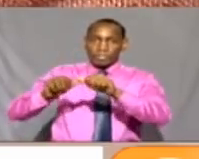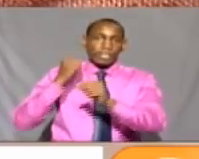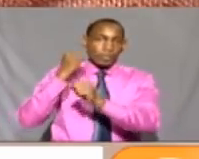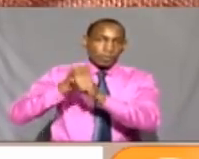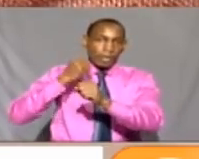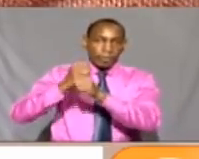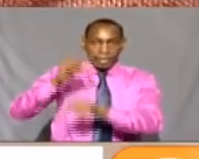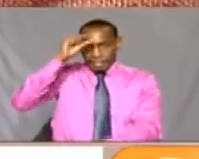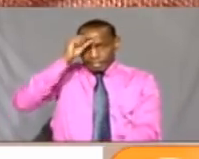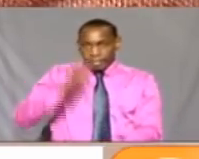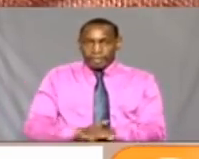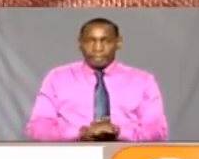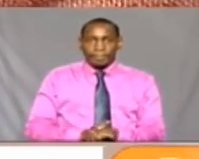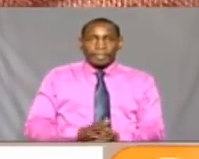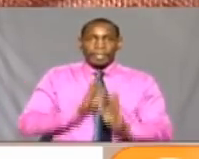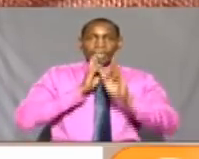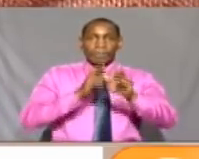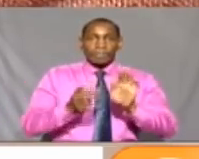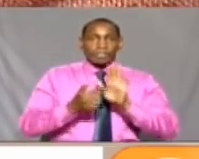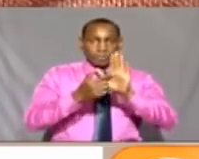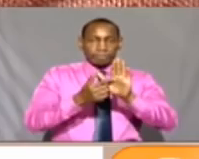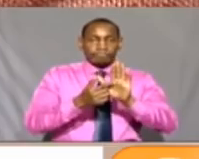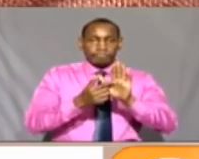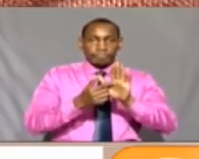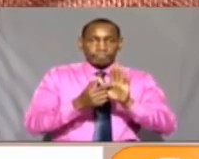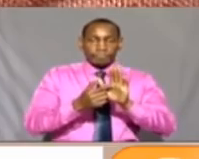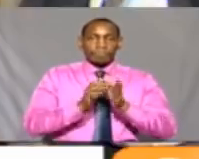Stephen Latour with the impeachment highlights.